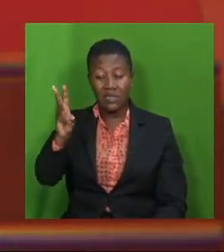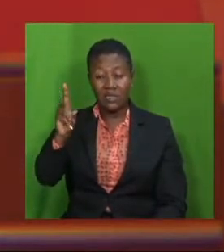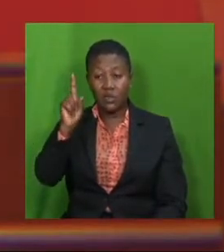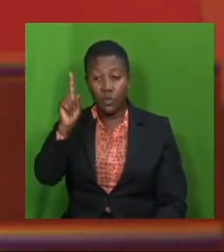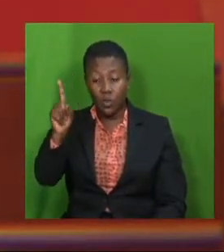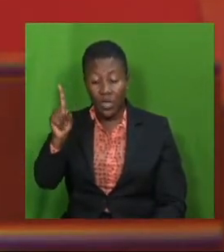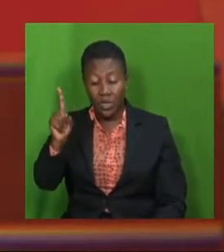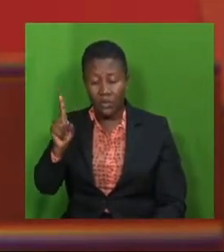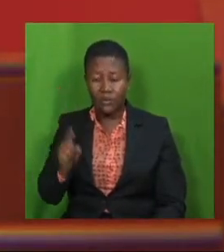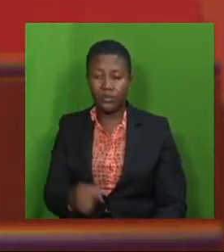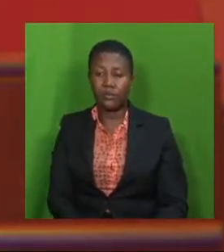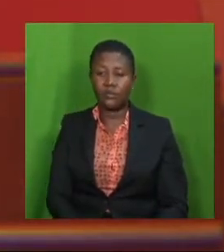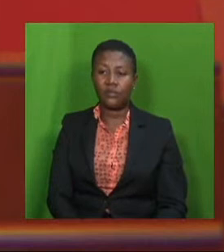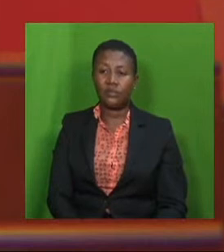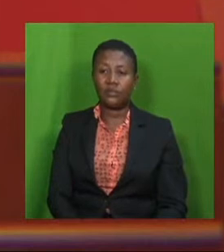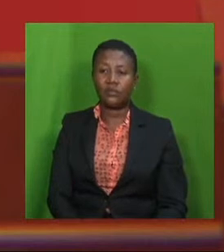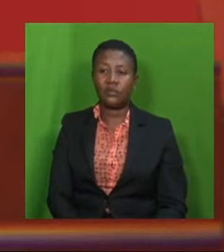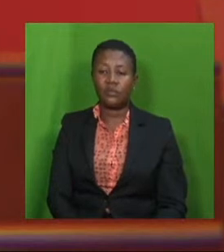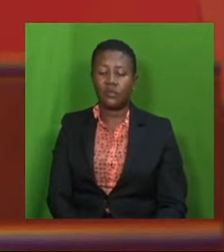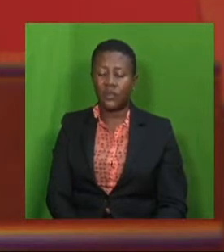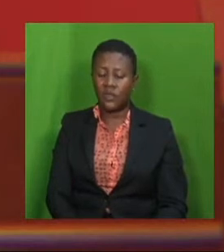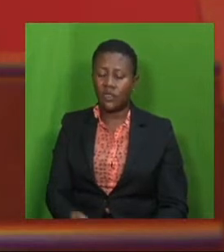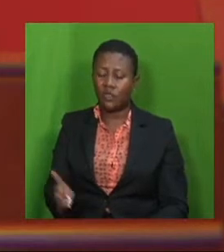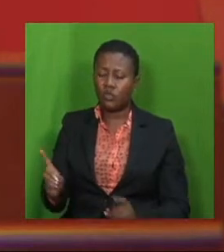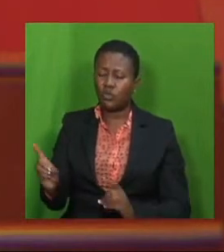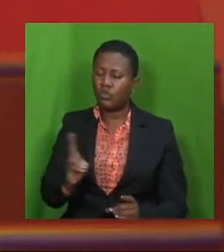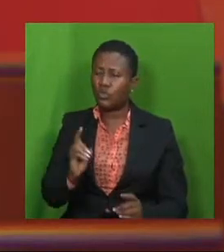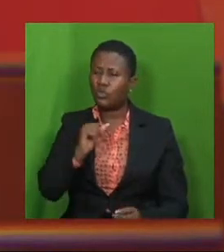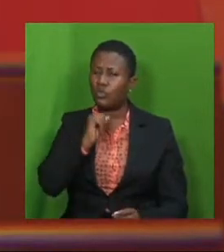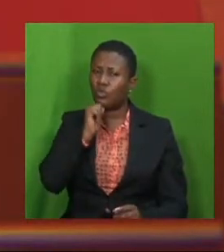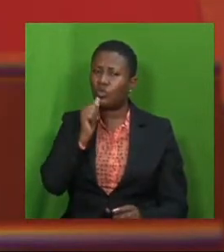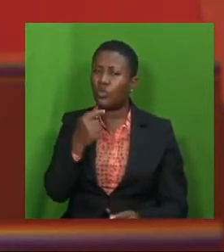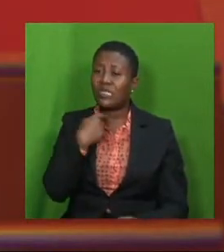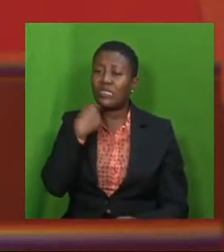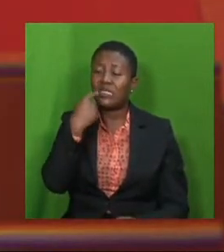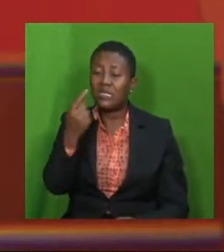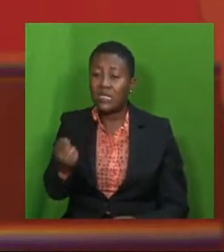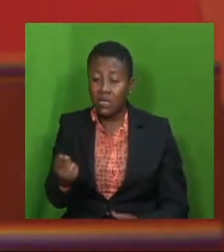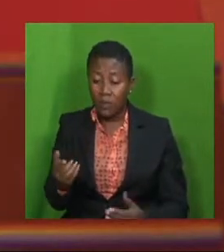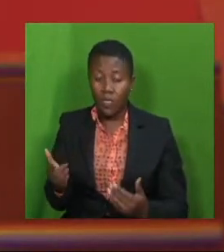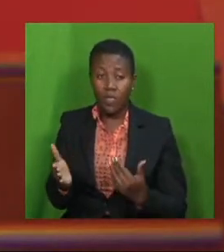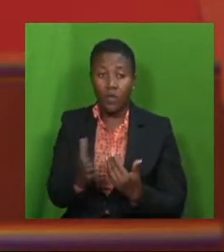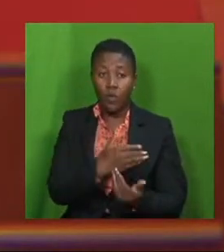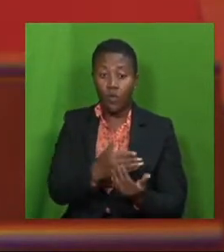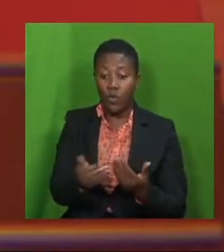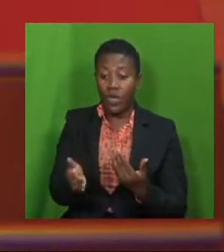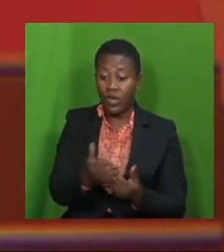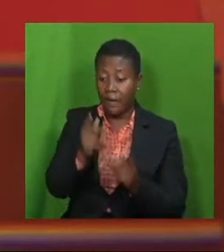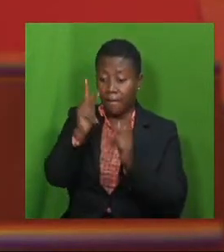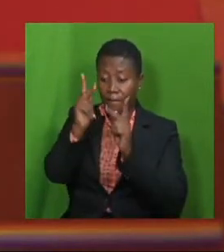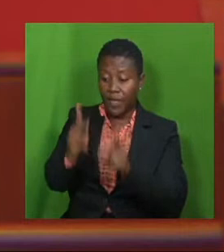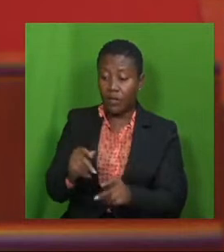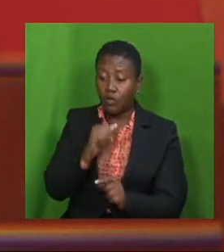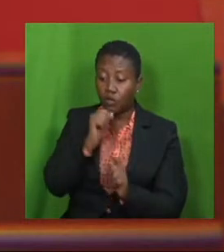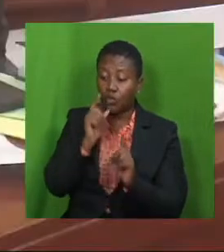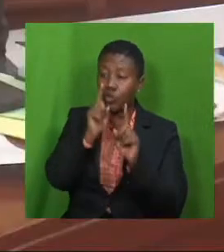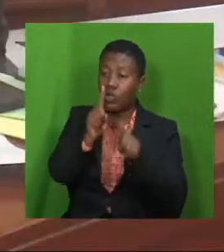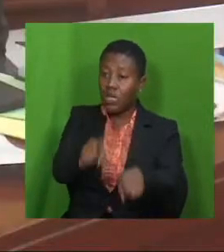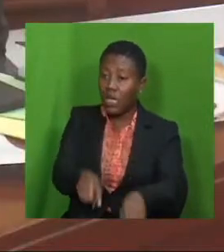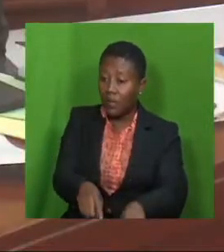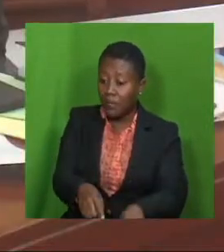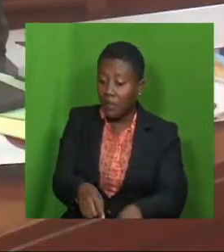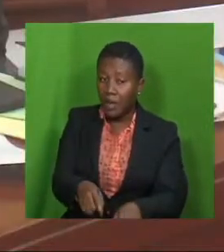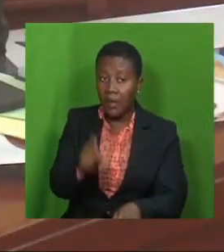Standing Orders do not indicate whether the absence of the member need to be